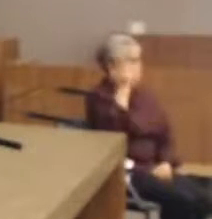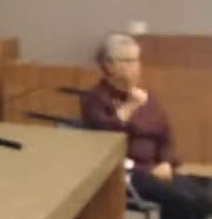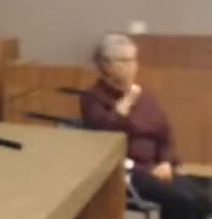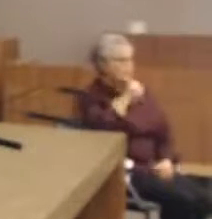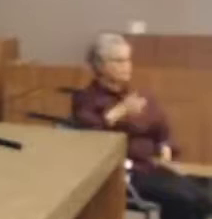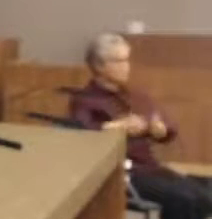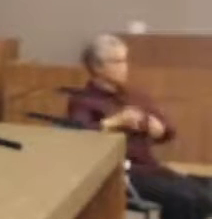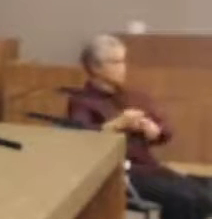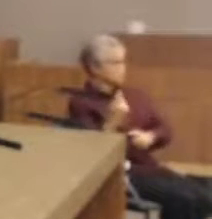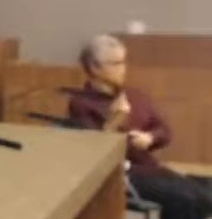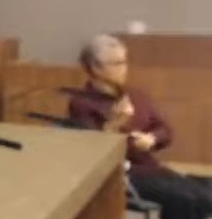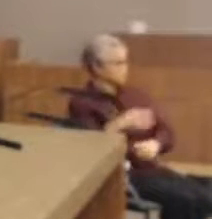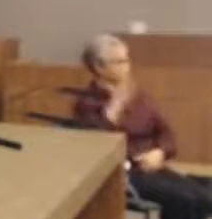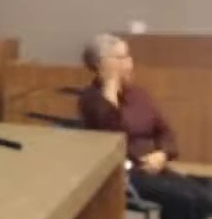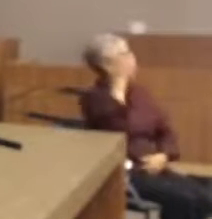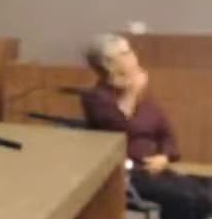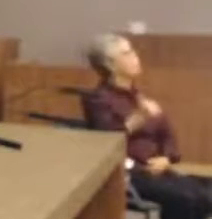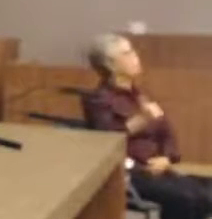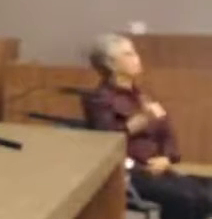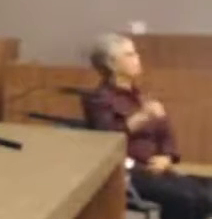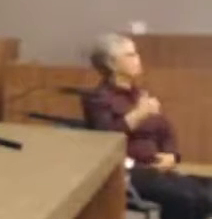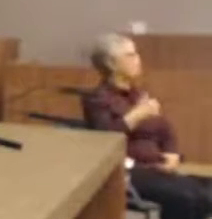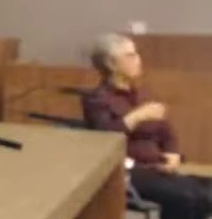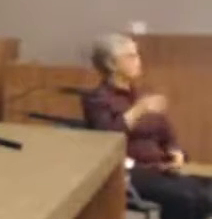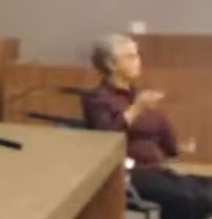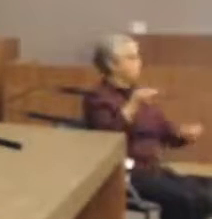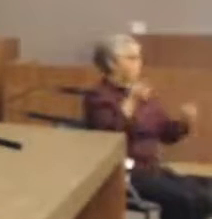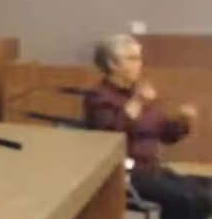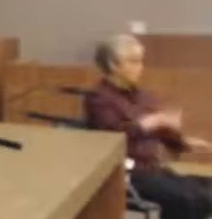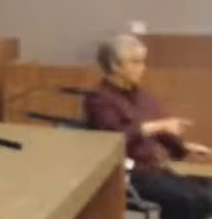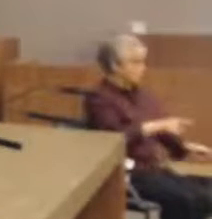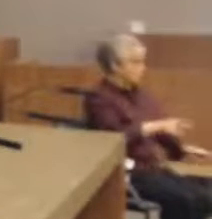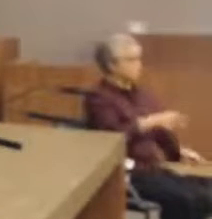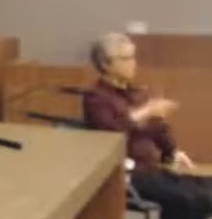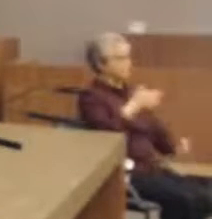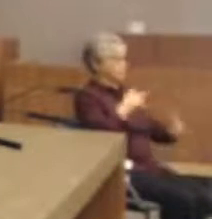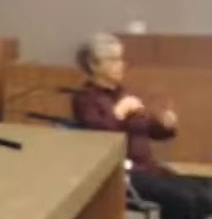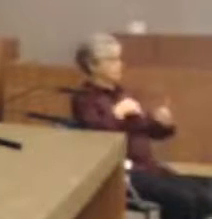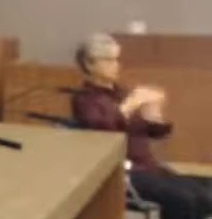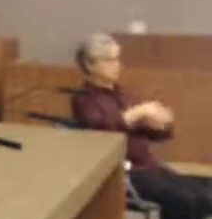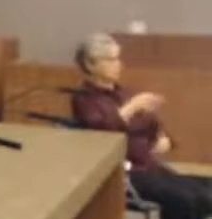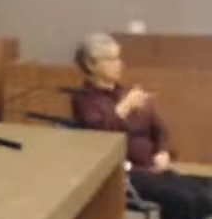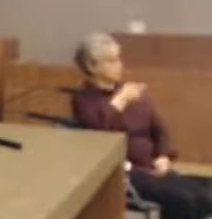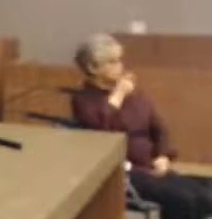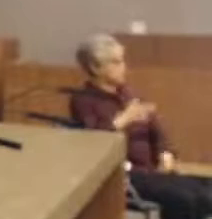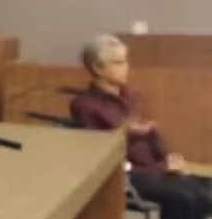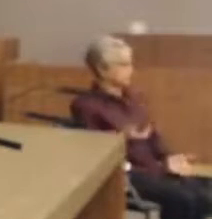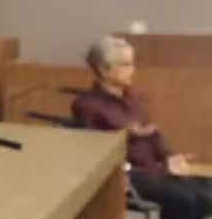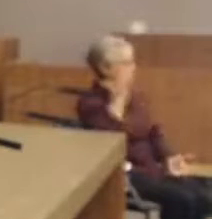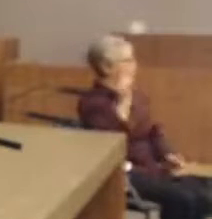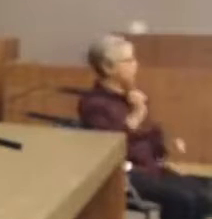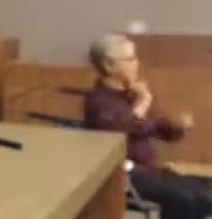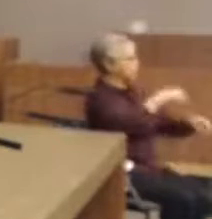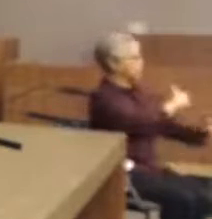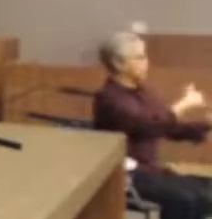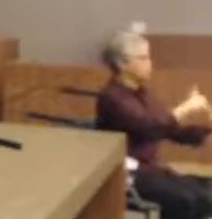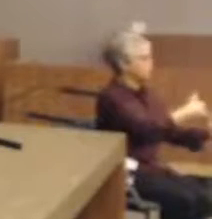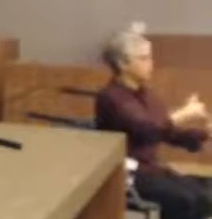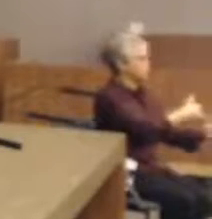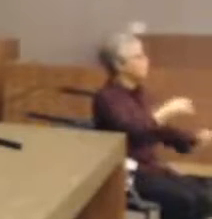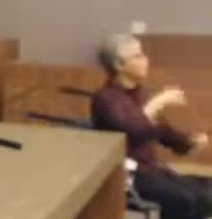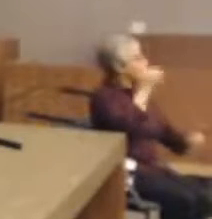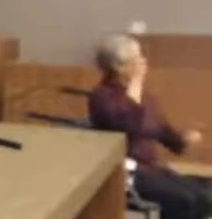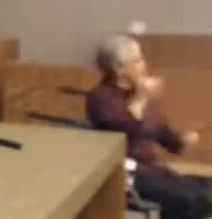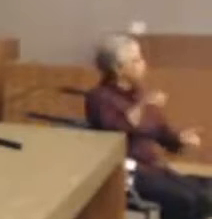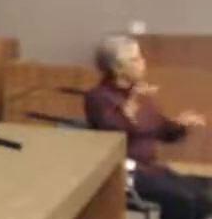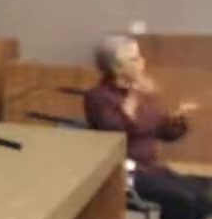that? Why did they have a drink right after that? Why did they go to a party? Why did they go out with a friend? Why did those things happen? Because the brain is here